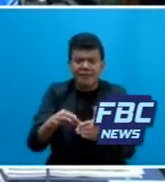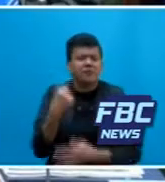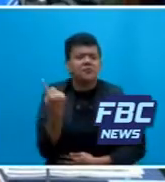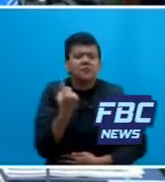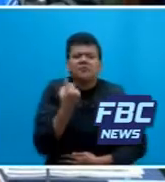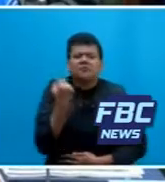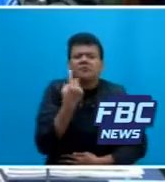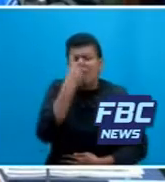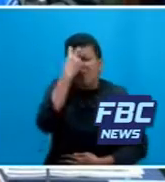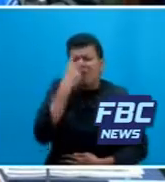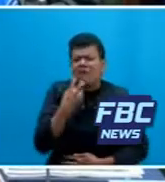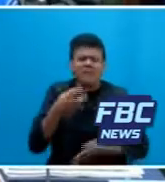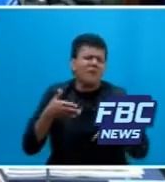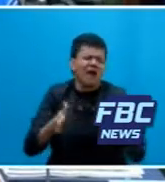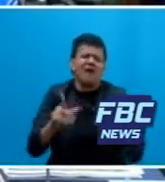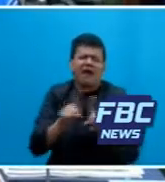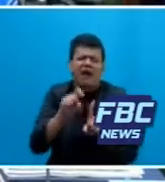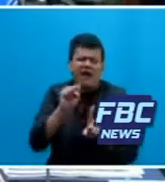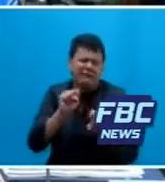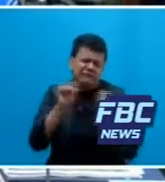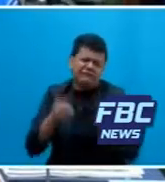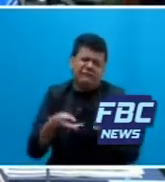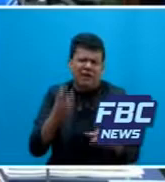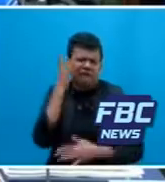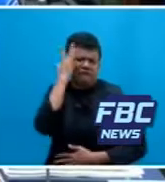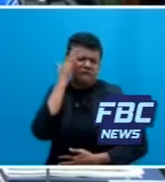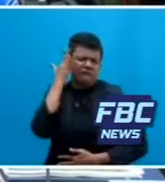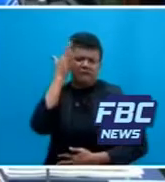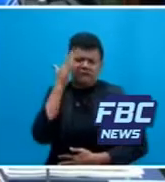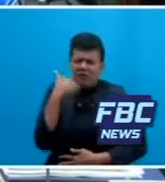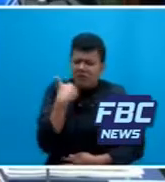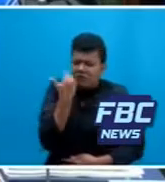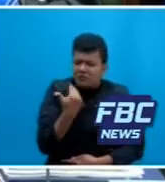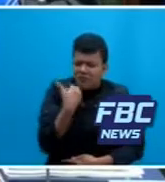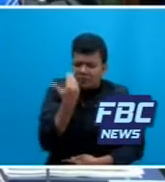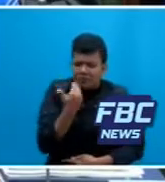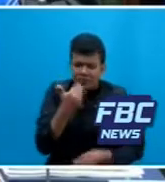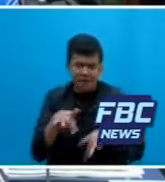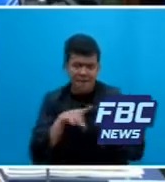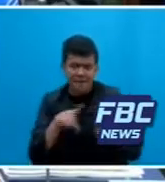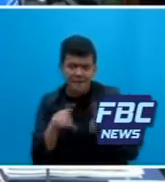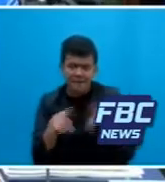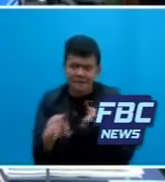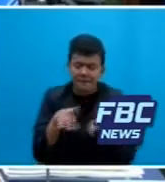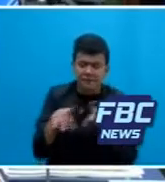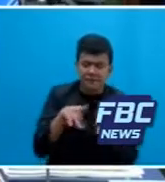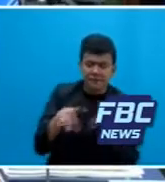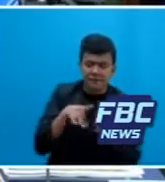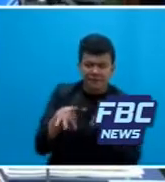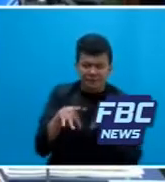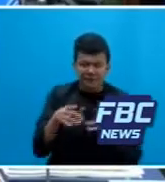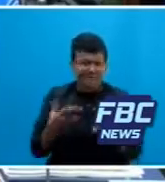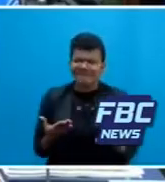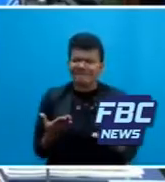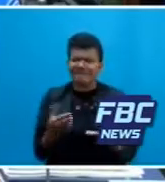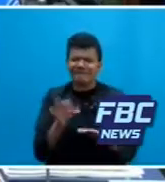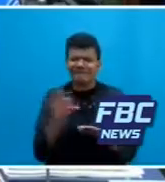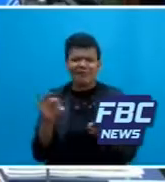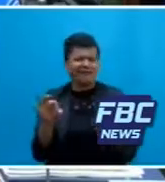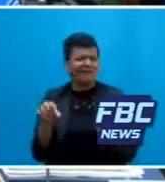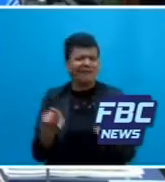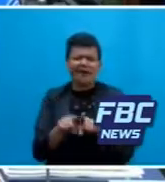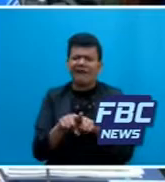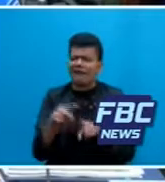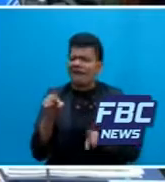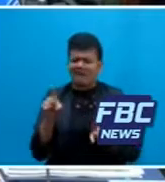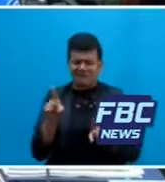why you always have the strategic paralysis, the inconsistency that I've